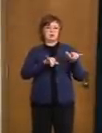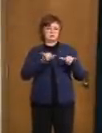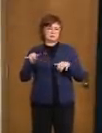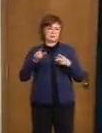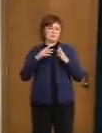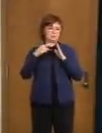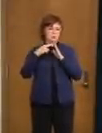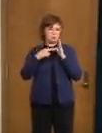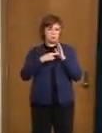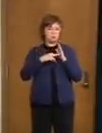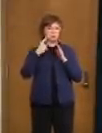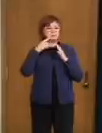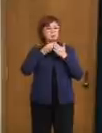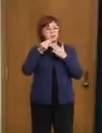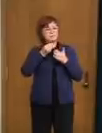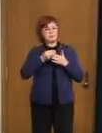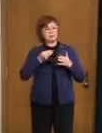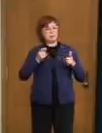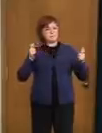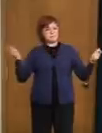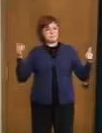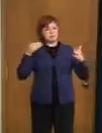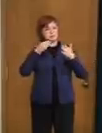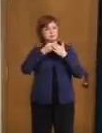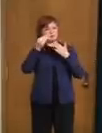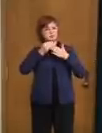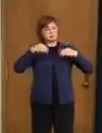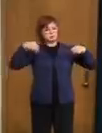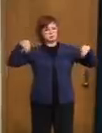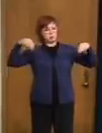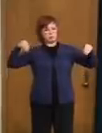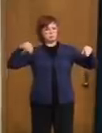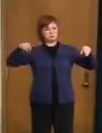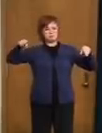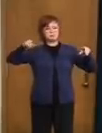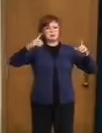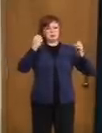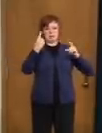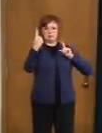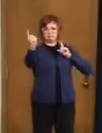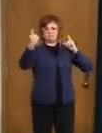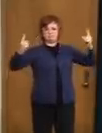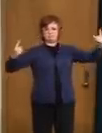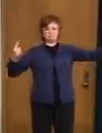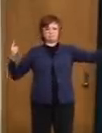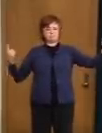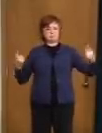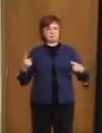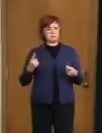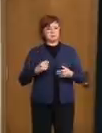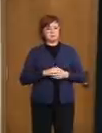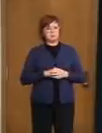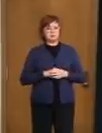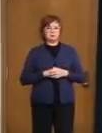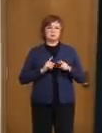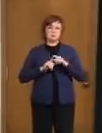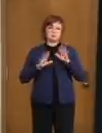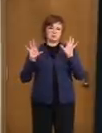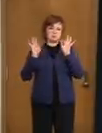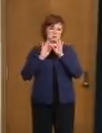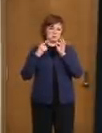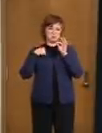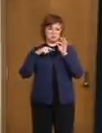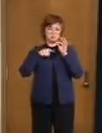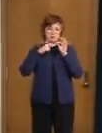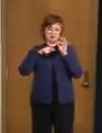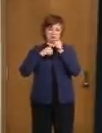new guidelines allow for us to shop in a responsible, safe manner. But we just need to then comply, because I think